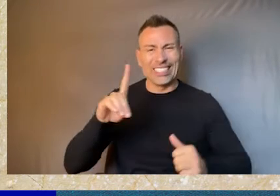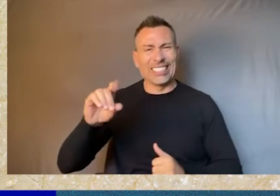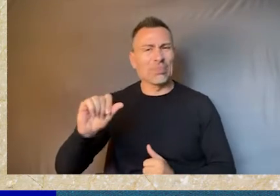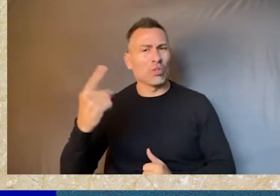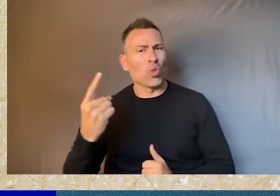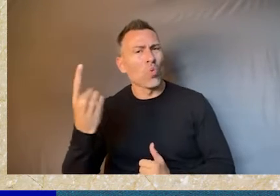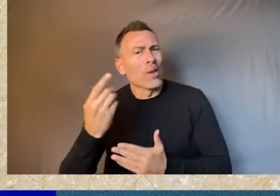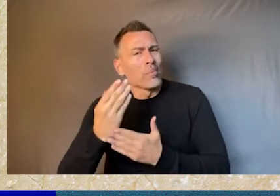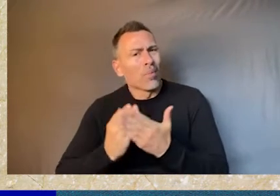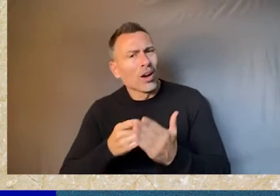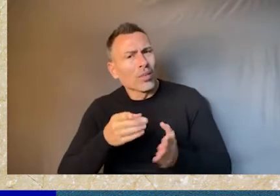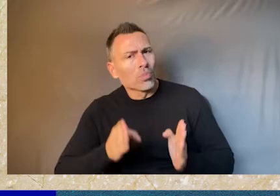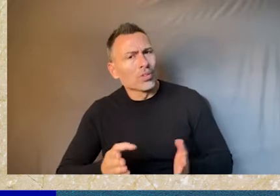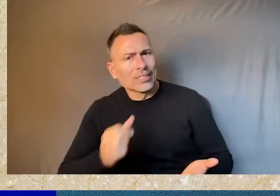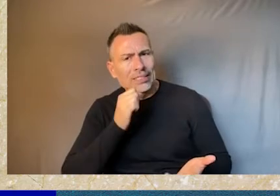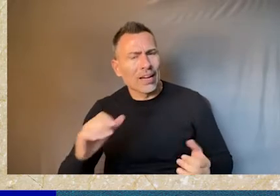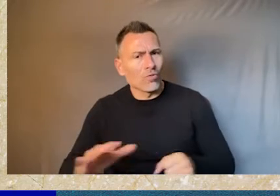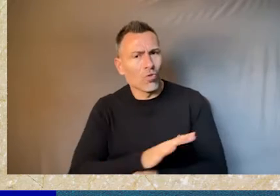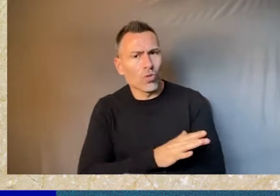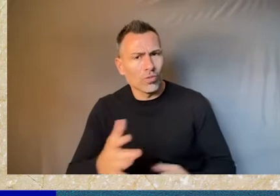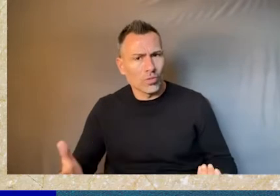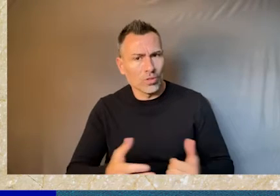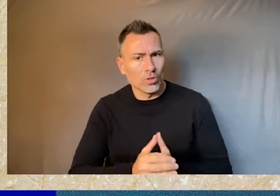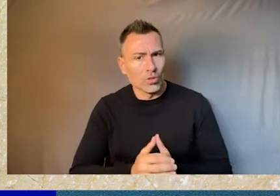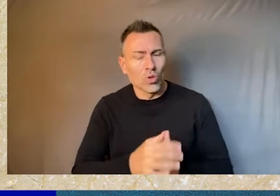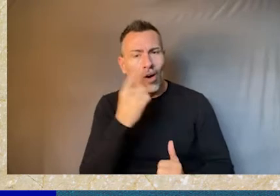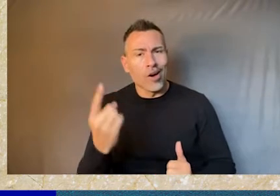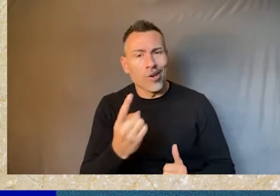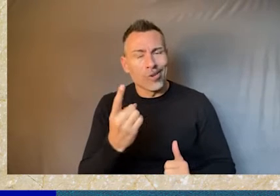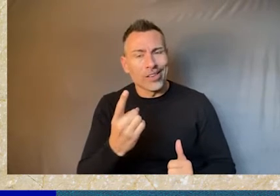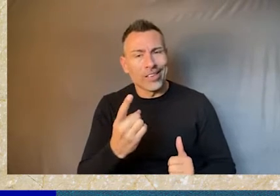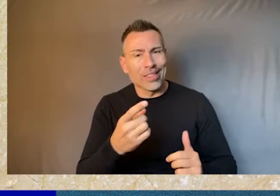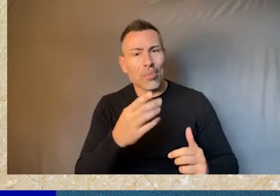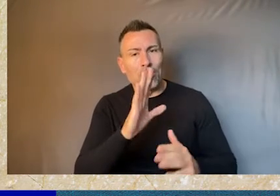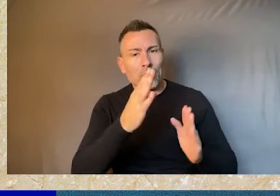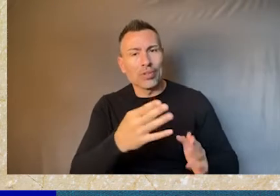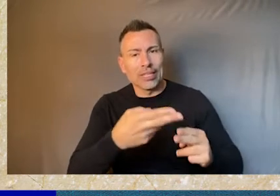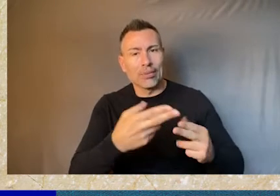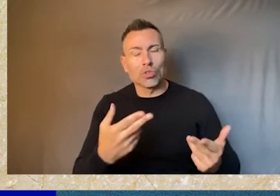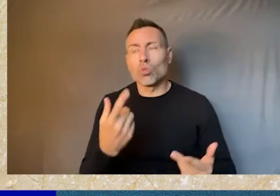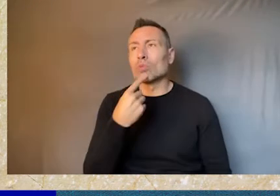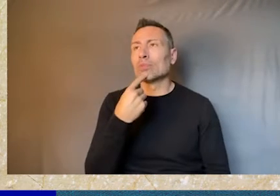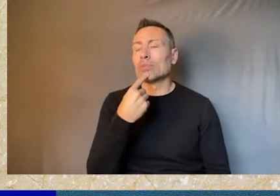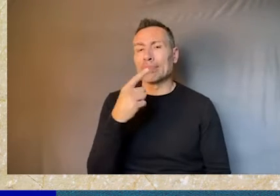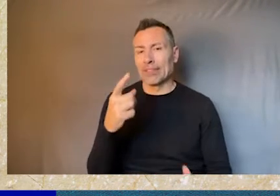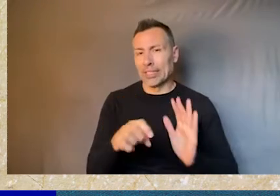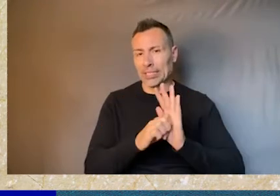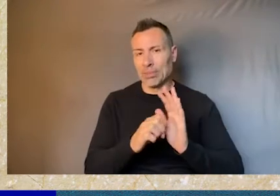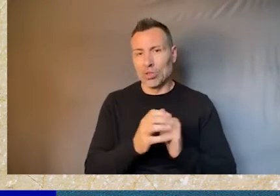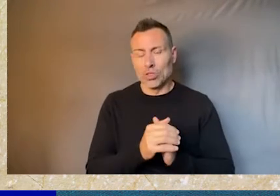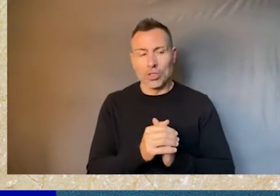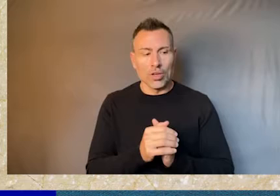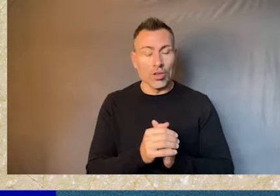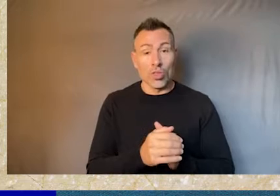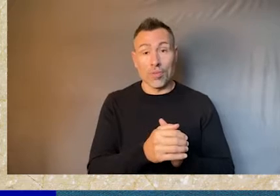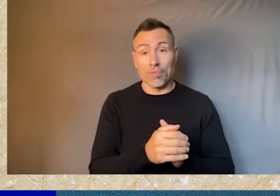component of the entire person. So as a common way, you want to say someone is the person and then their disability. So